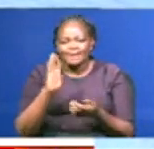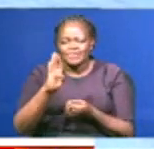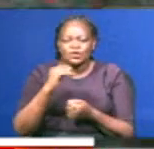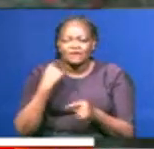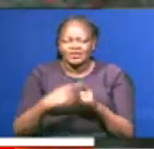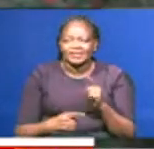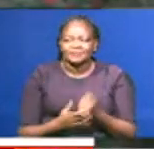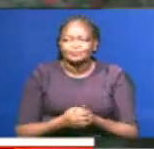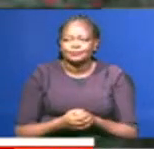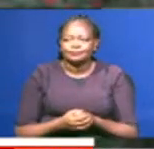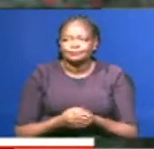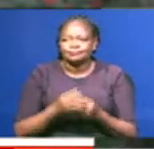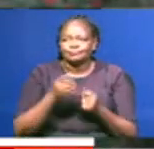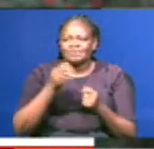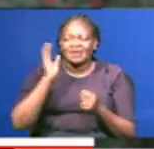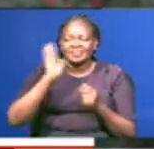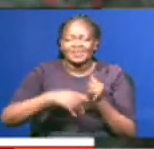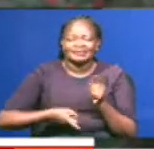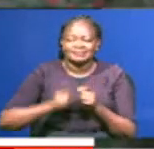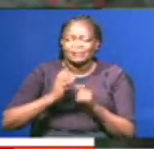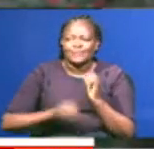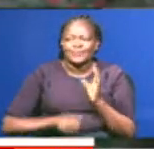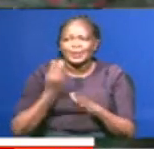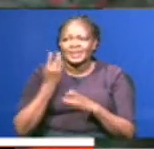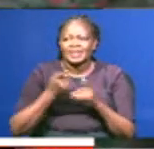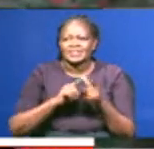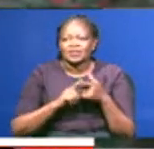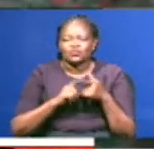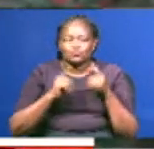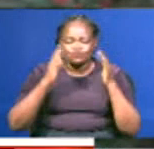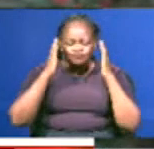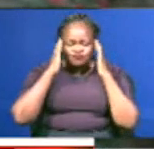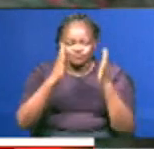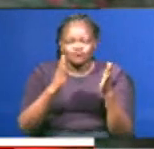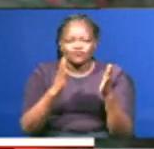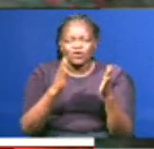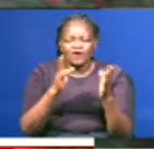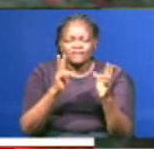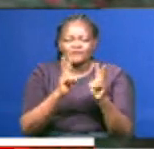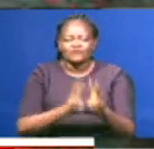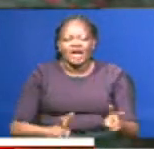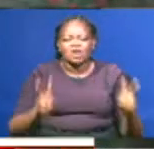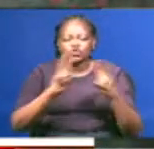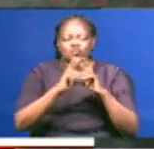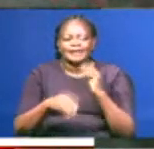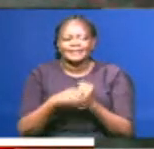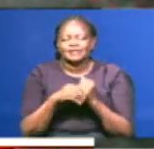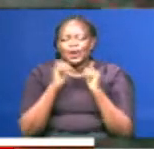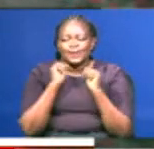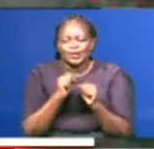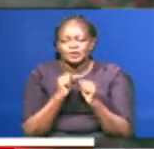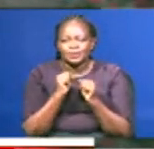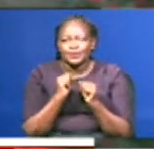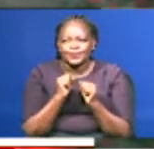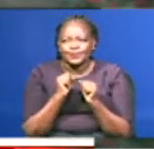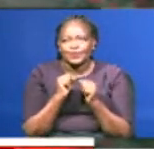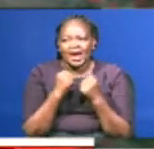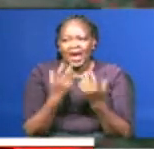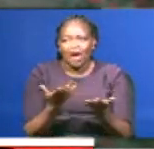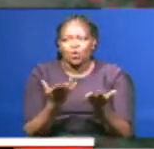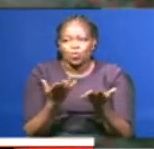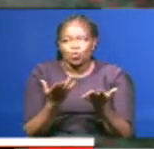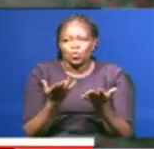other than increasing the production, we are focusing on value addition, looking at how else do we Let's move. Let's kind of look at